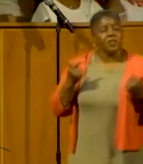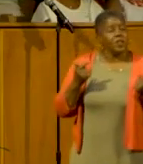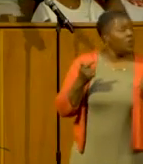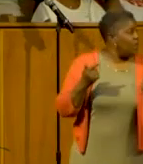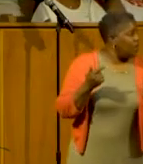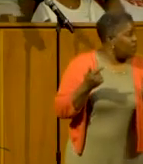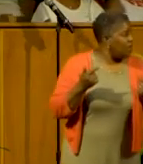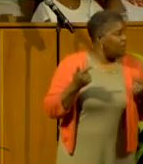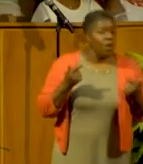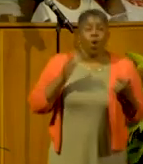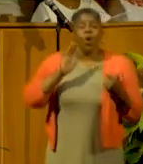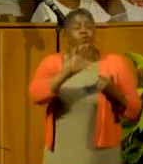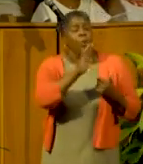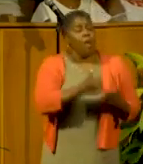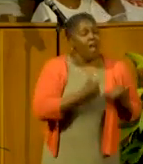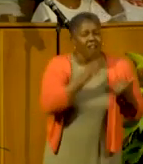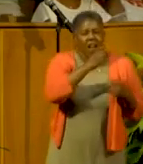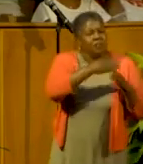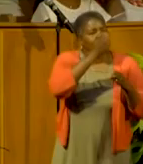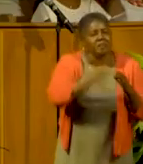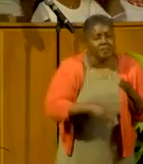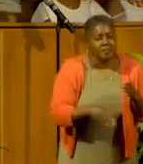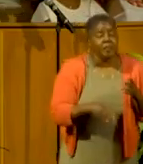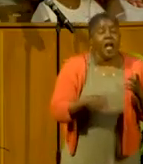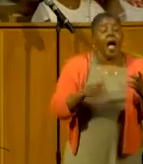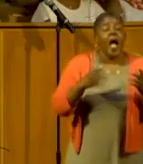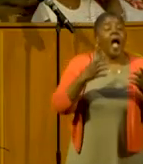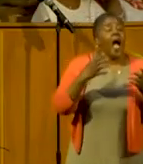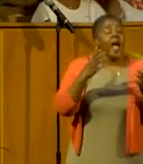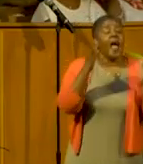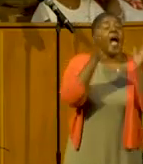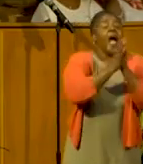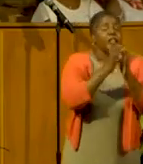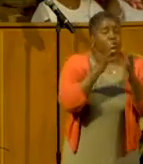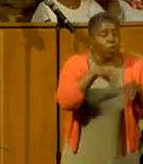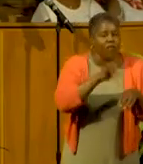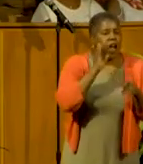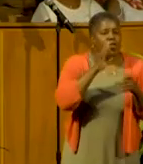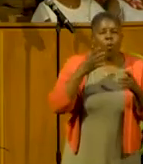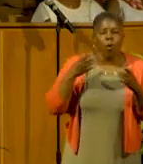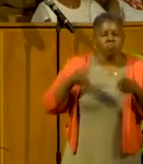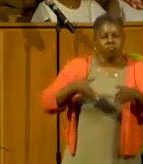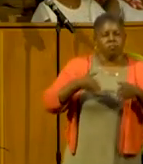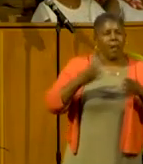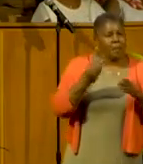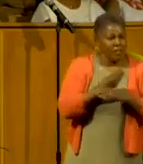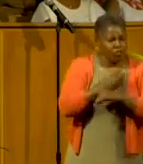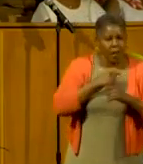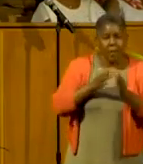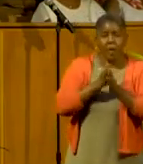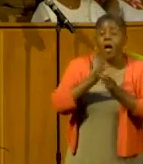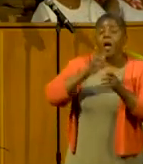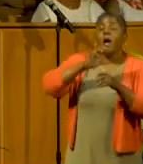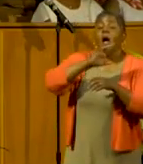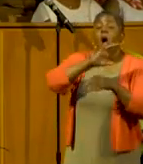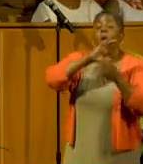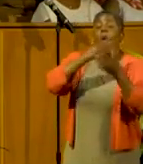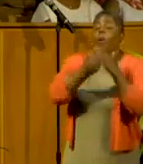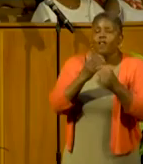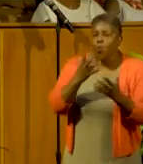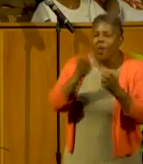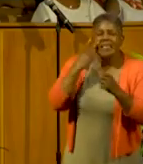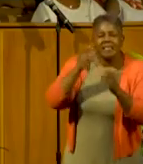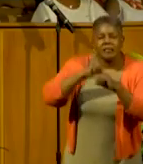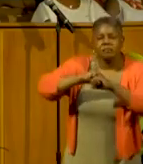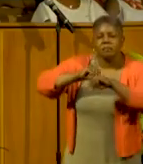Your work is not done. And I urge you to find your place of ministry and passion. Alpha Street, be the change agent you want to be. Be